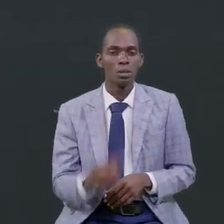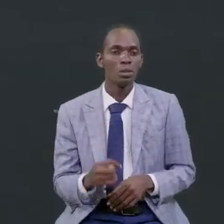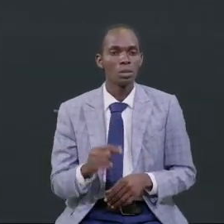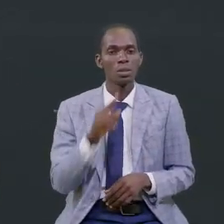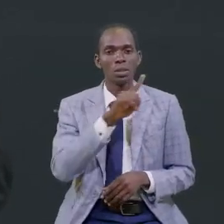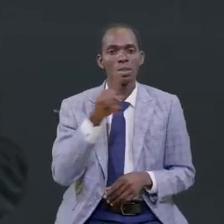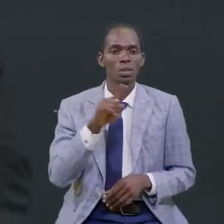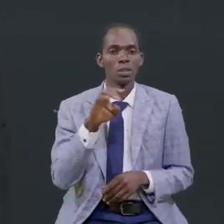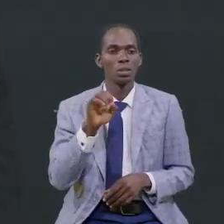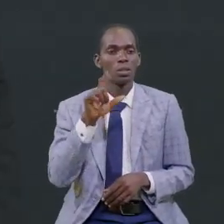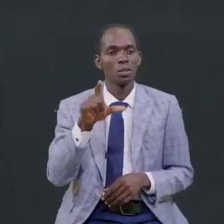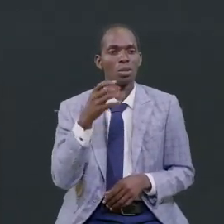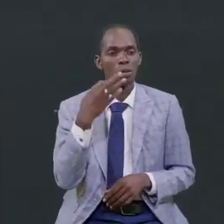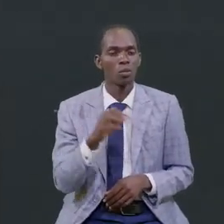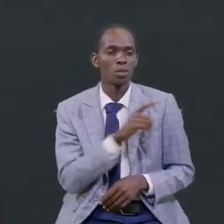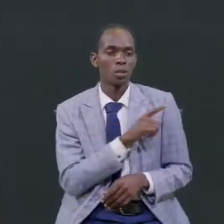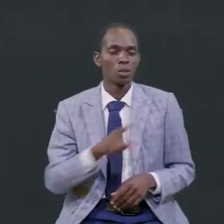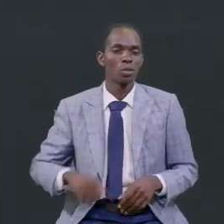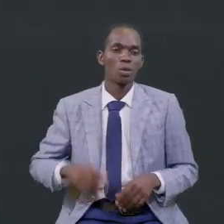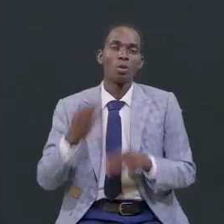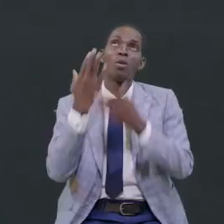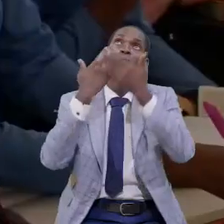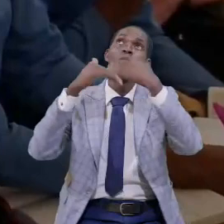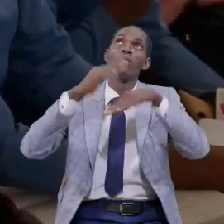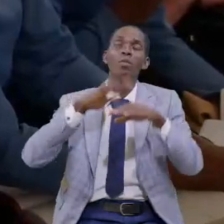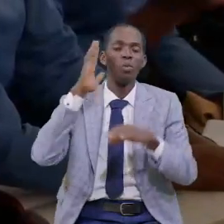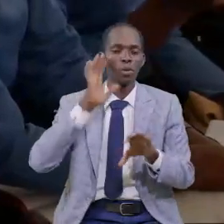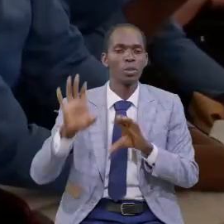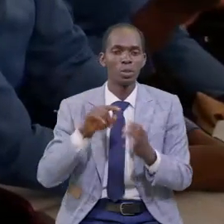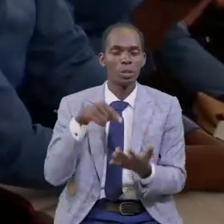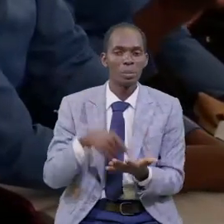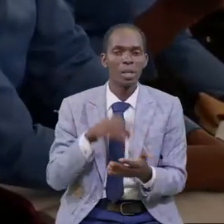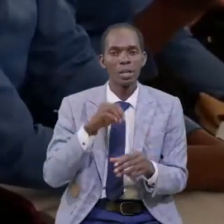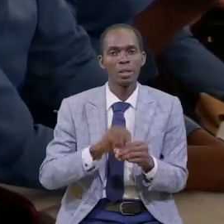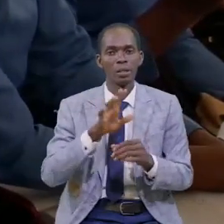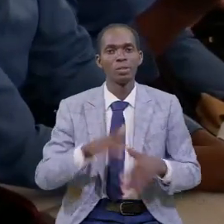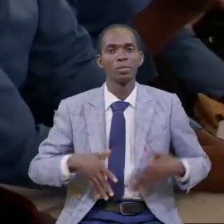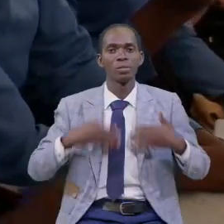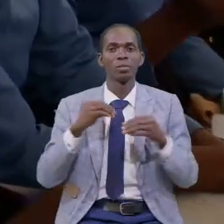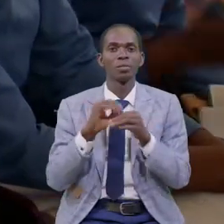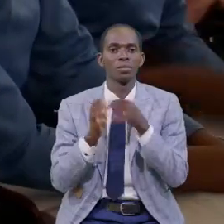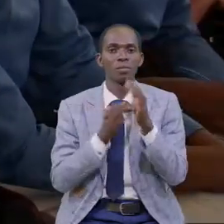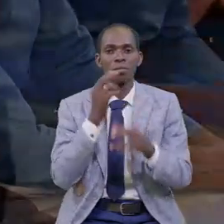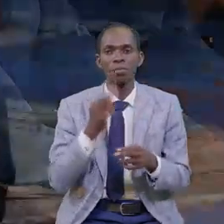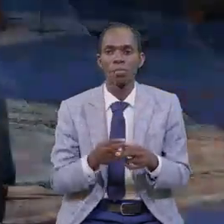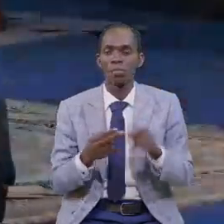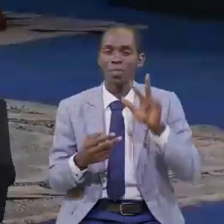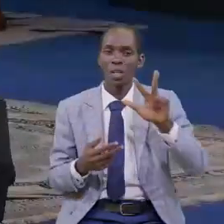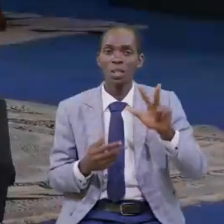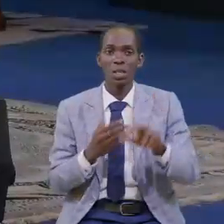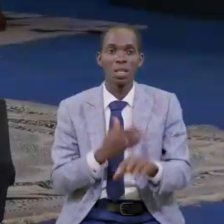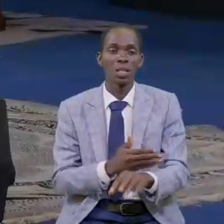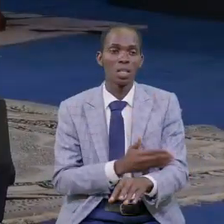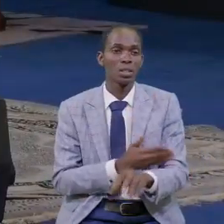of hosts will perform this in your life. Look at three things here. Number